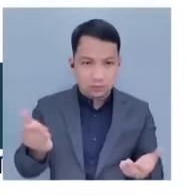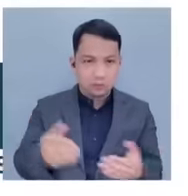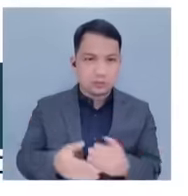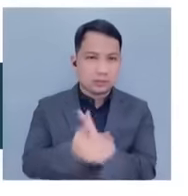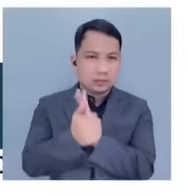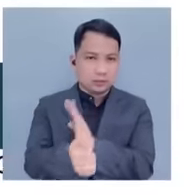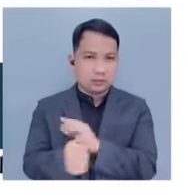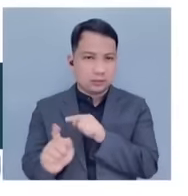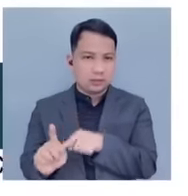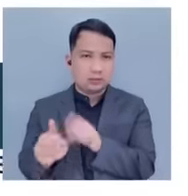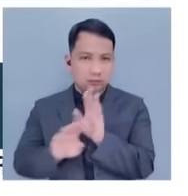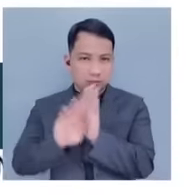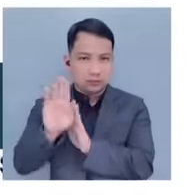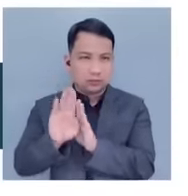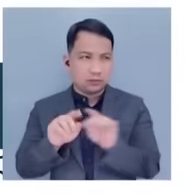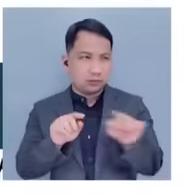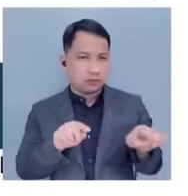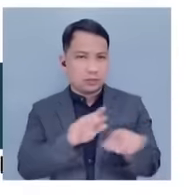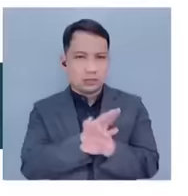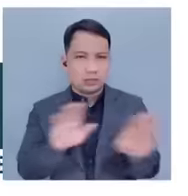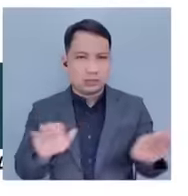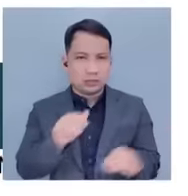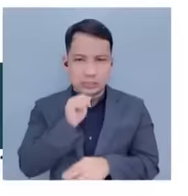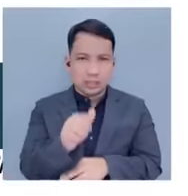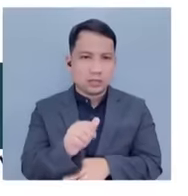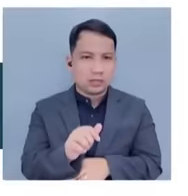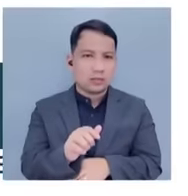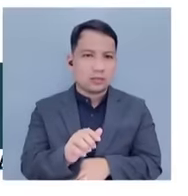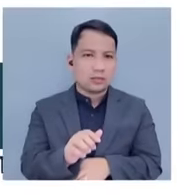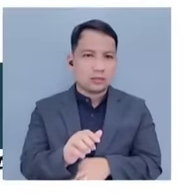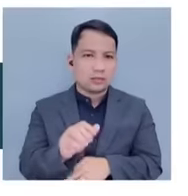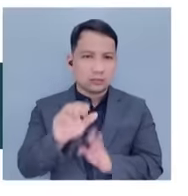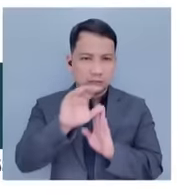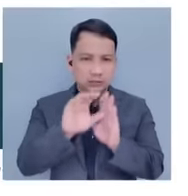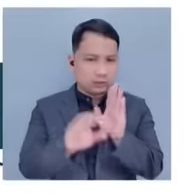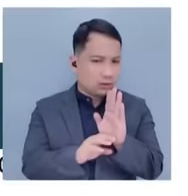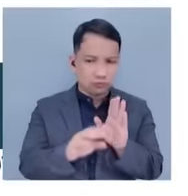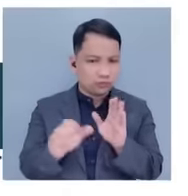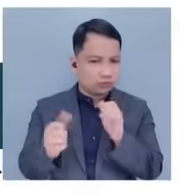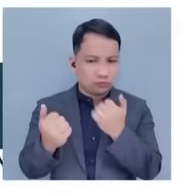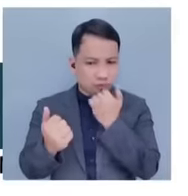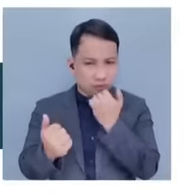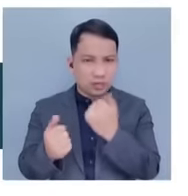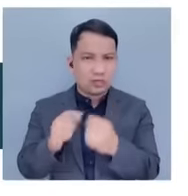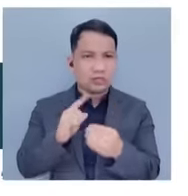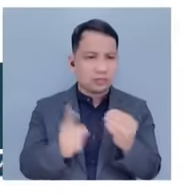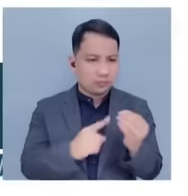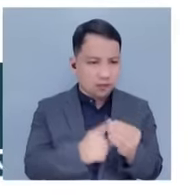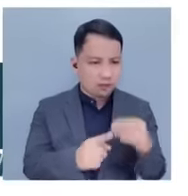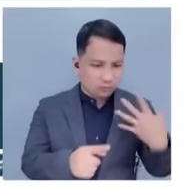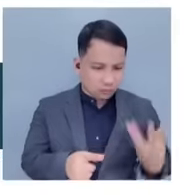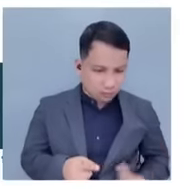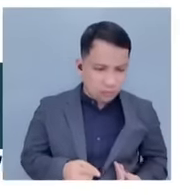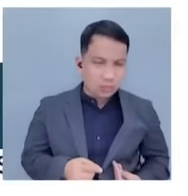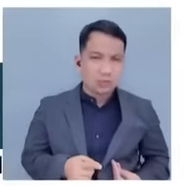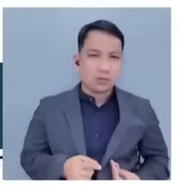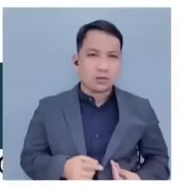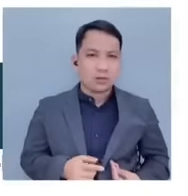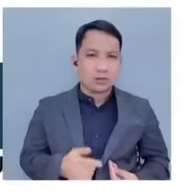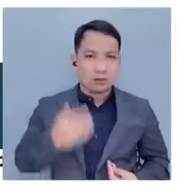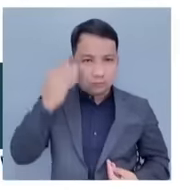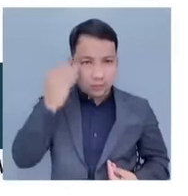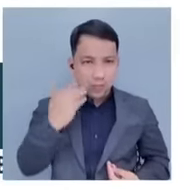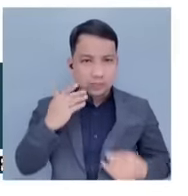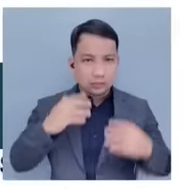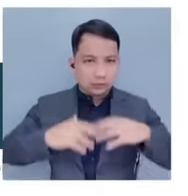on development are saying that it's not. It's the corruption, it's the lack of adequate infrastructure